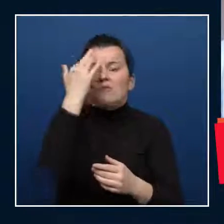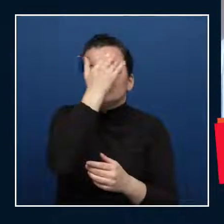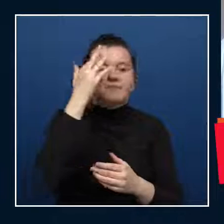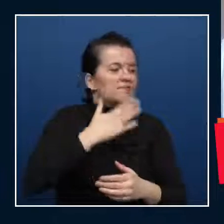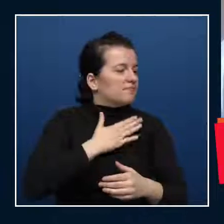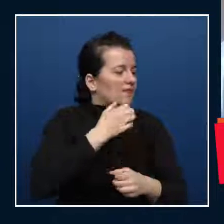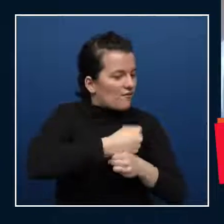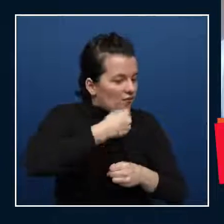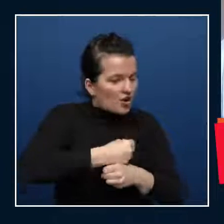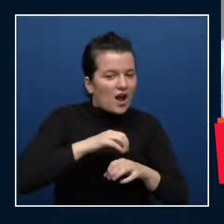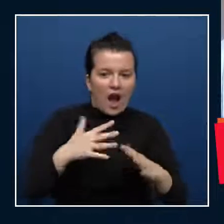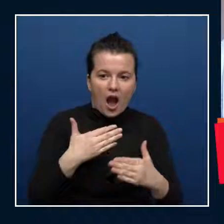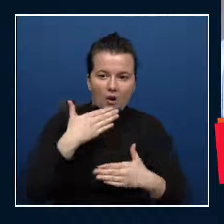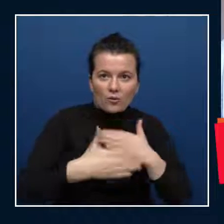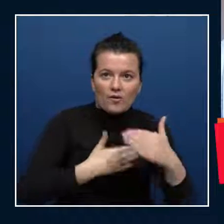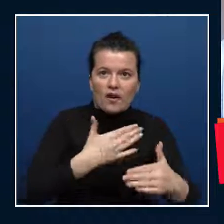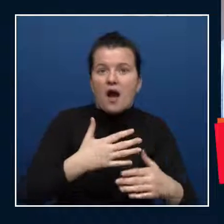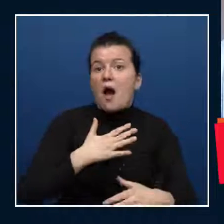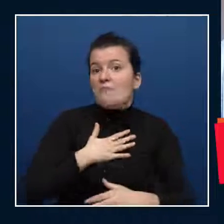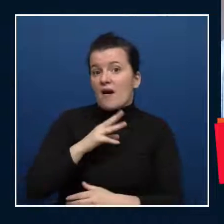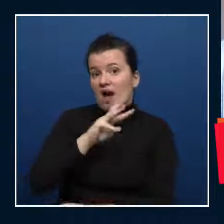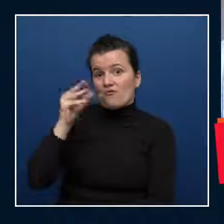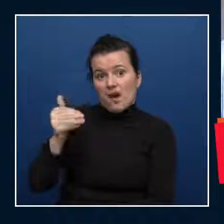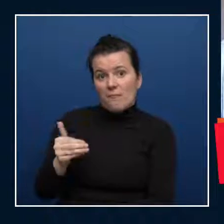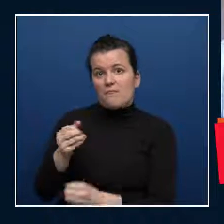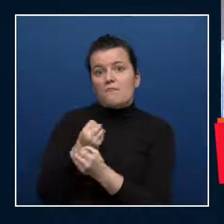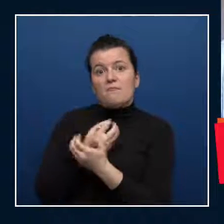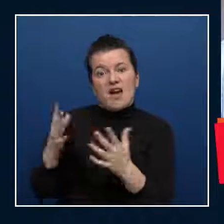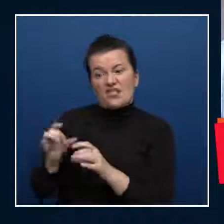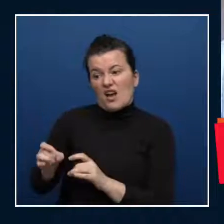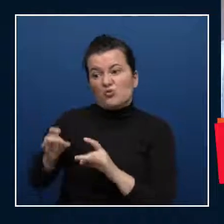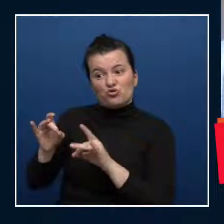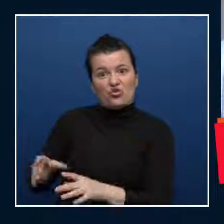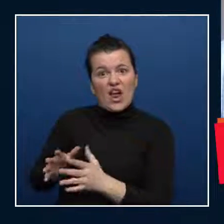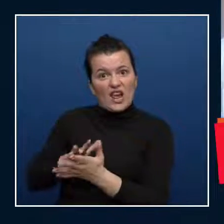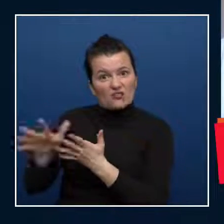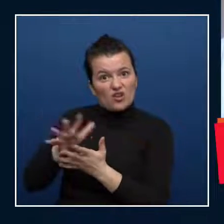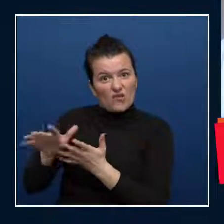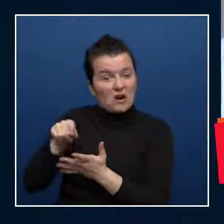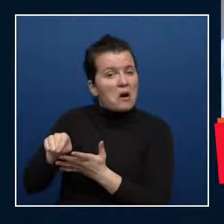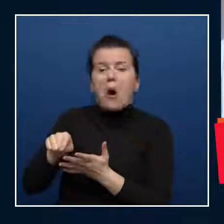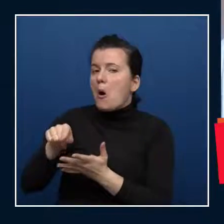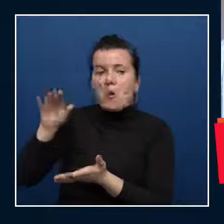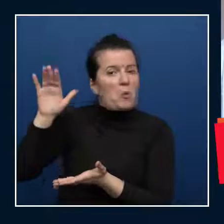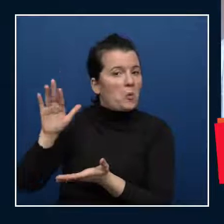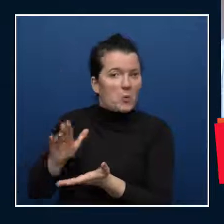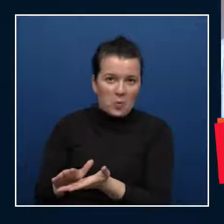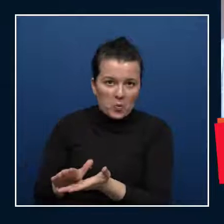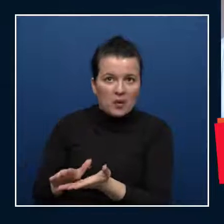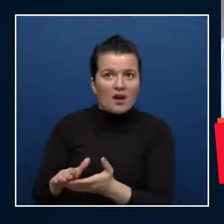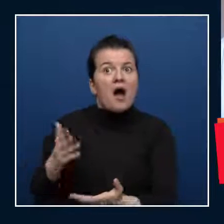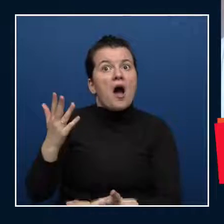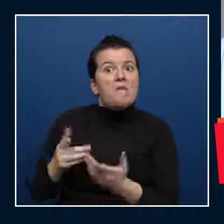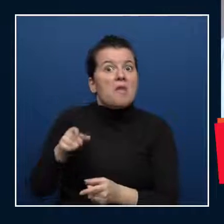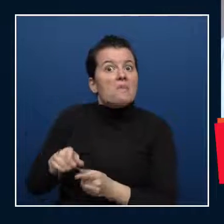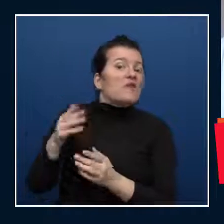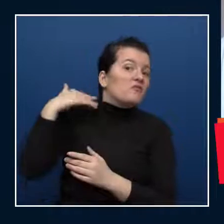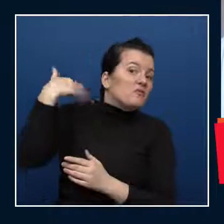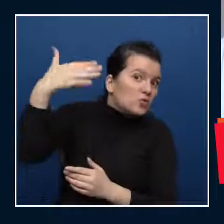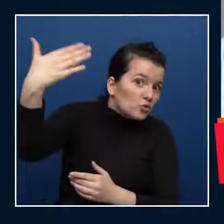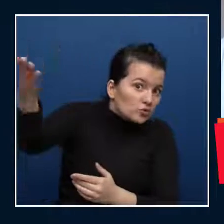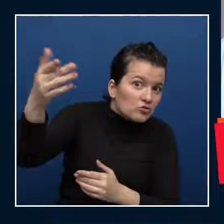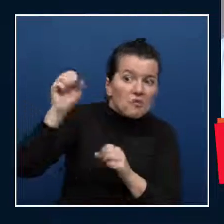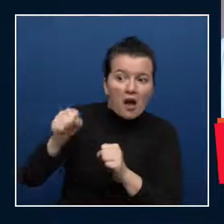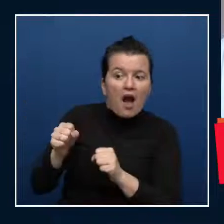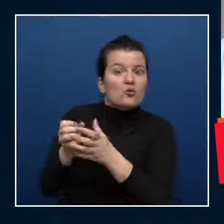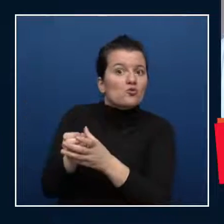that, my web app didn't have a lot of traffic from Australia. That could be a growth market for your, a potential retail customer.